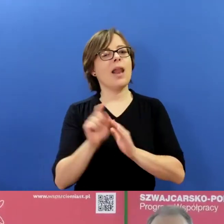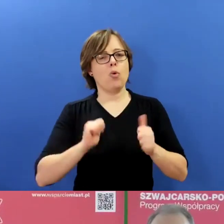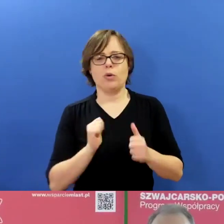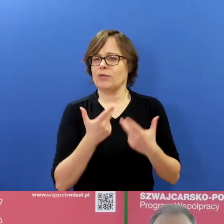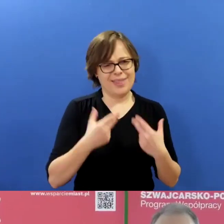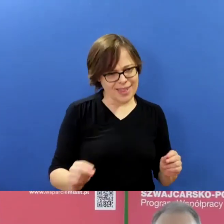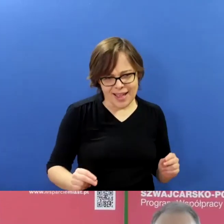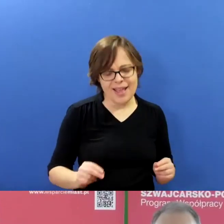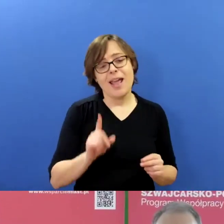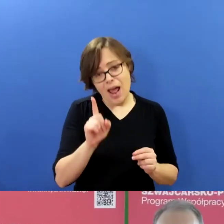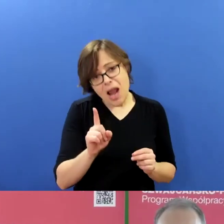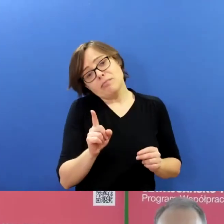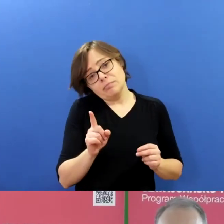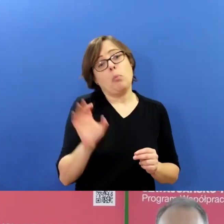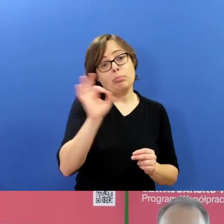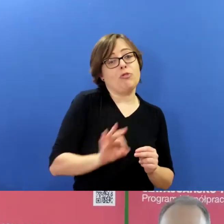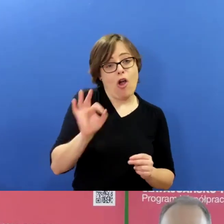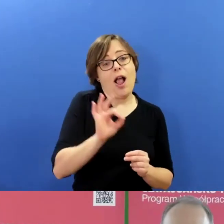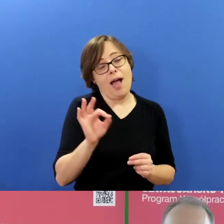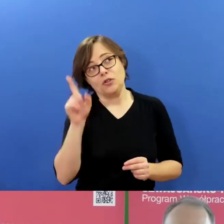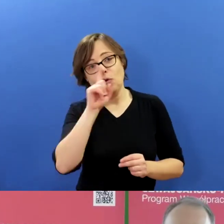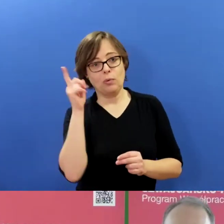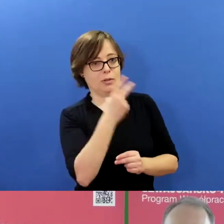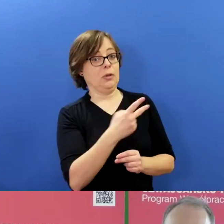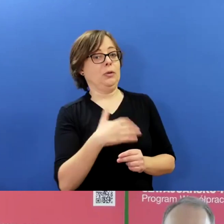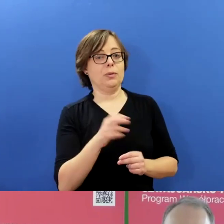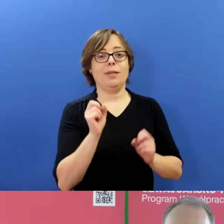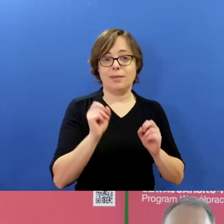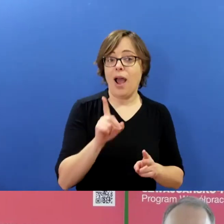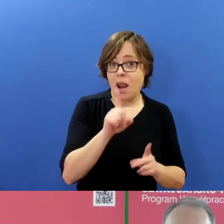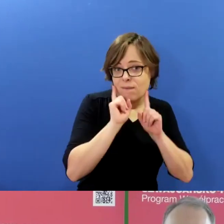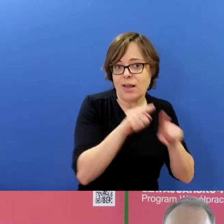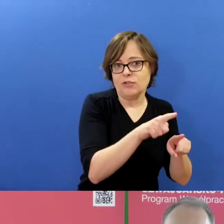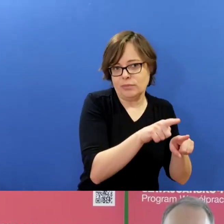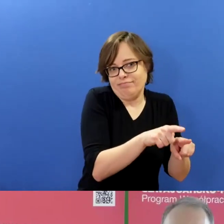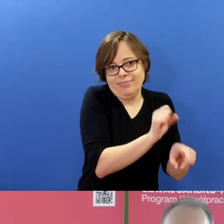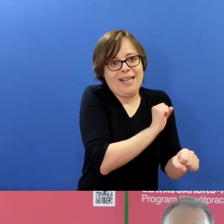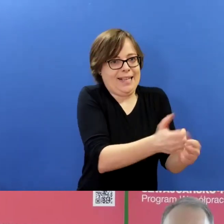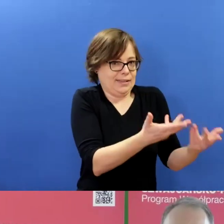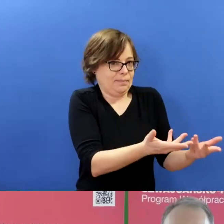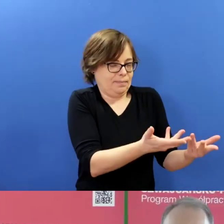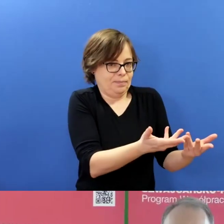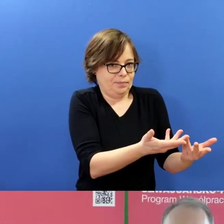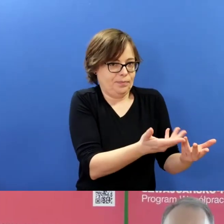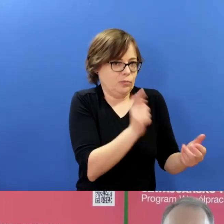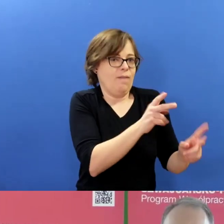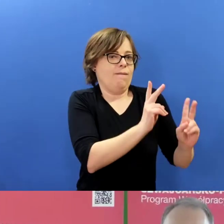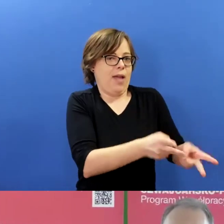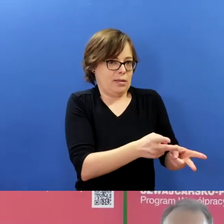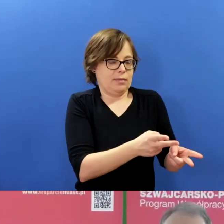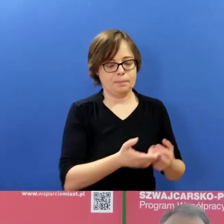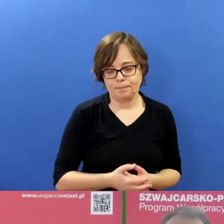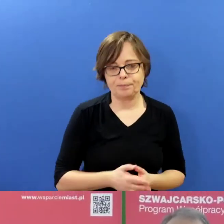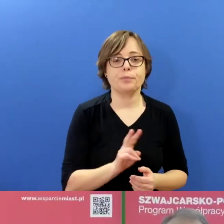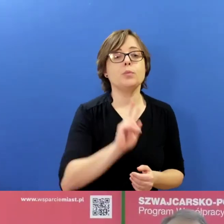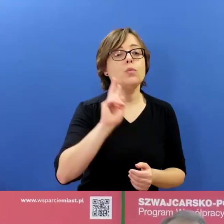is still a current practice. So that's my first response to that question. The other one is, I guess, a bit more general